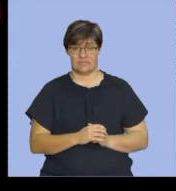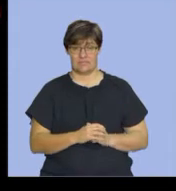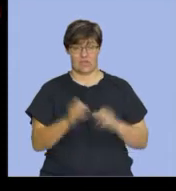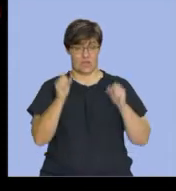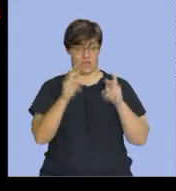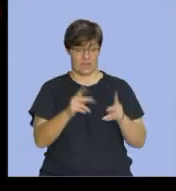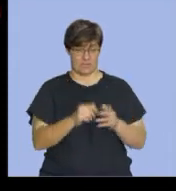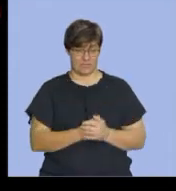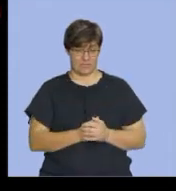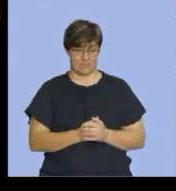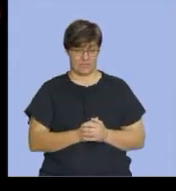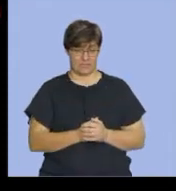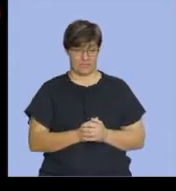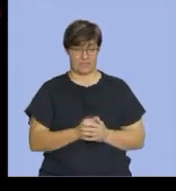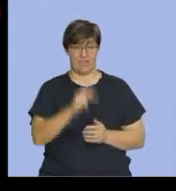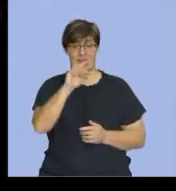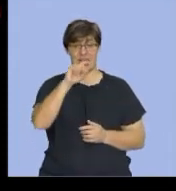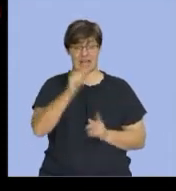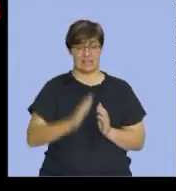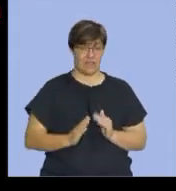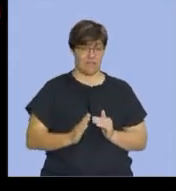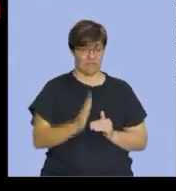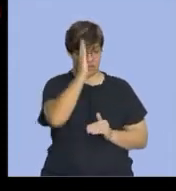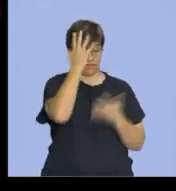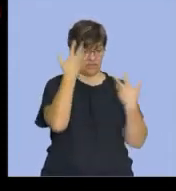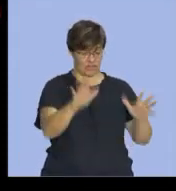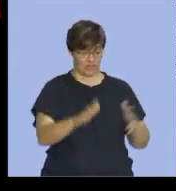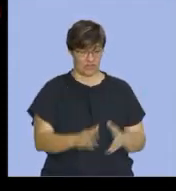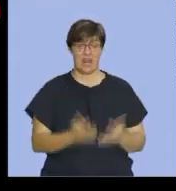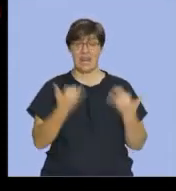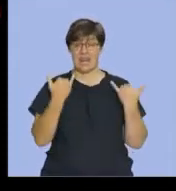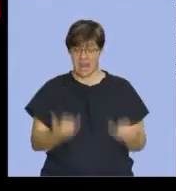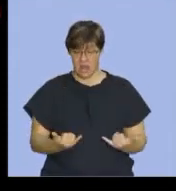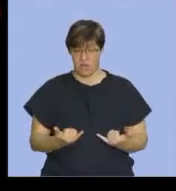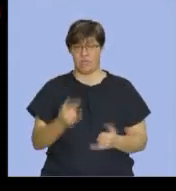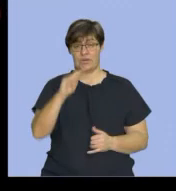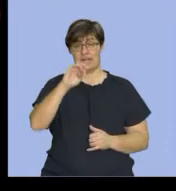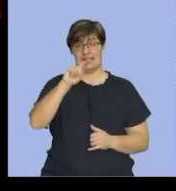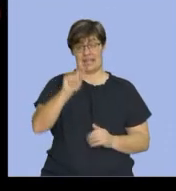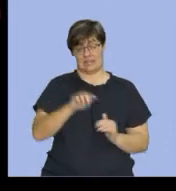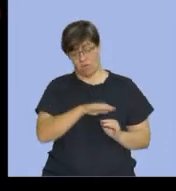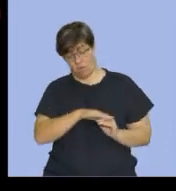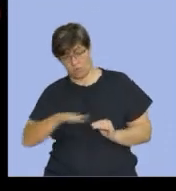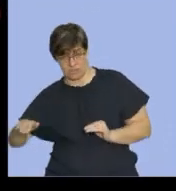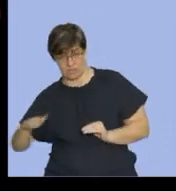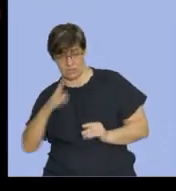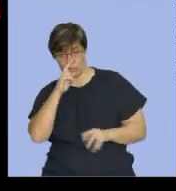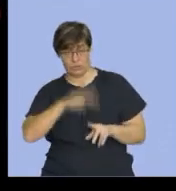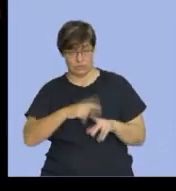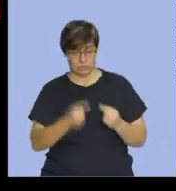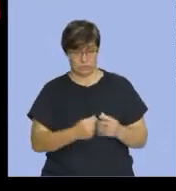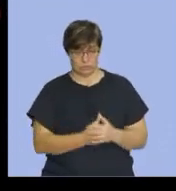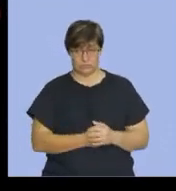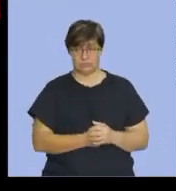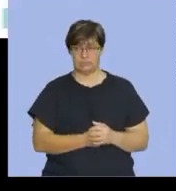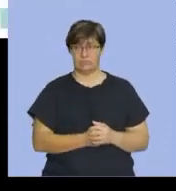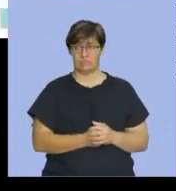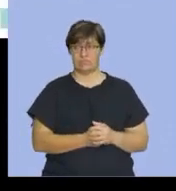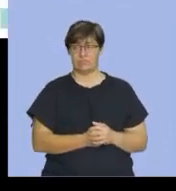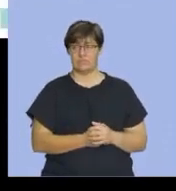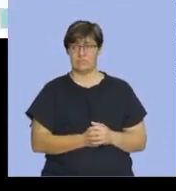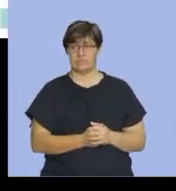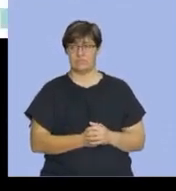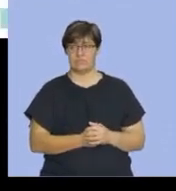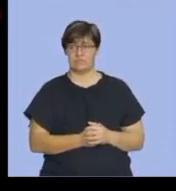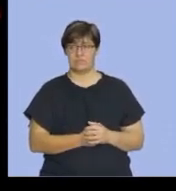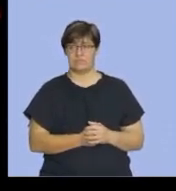All right, we've done the net vertical. Now we need to do the net horizontal. So that I'm going to do